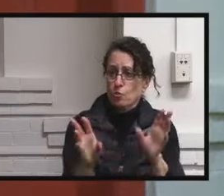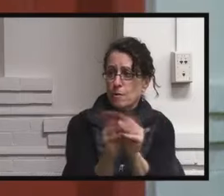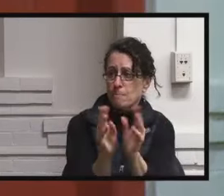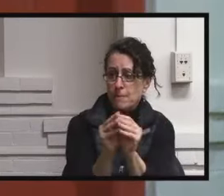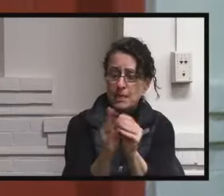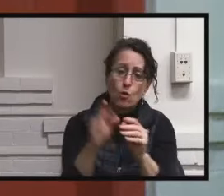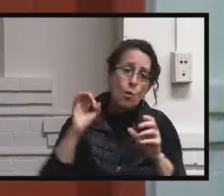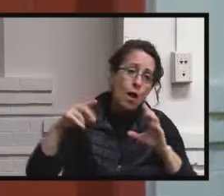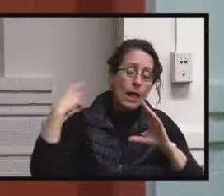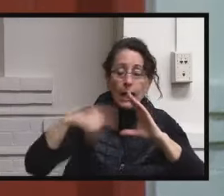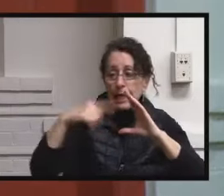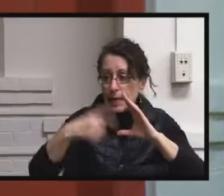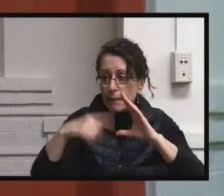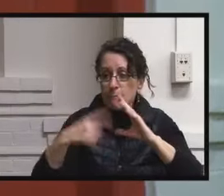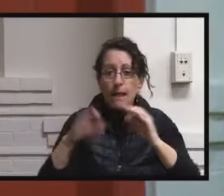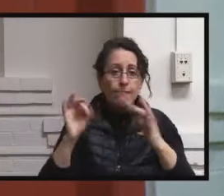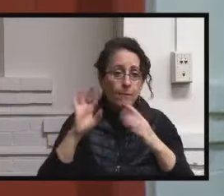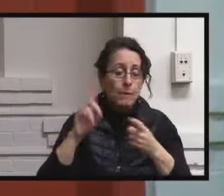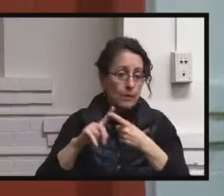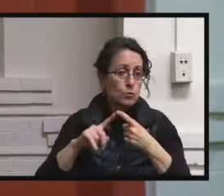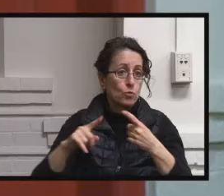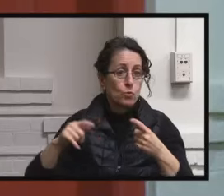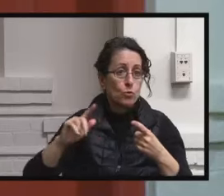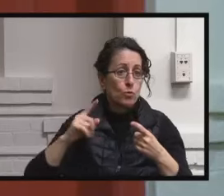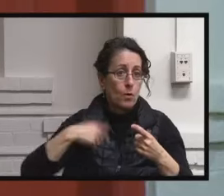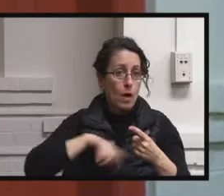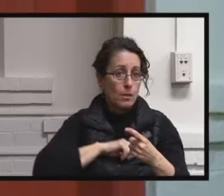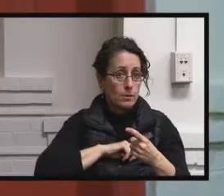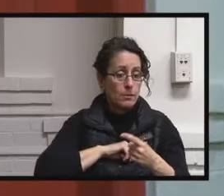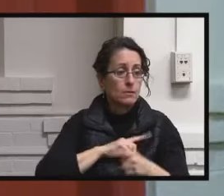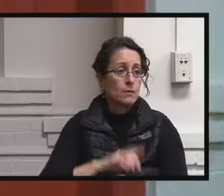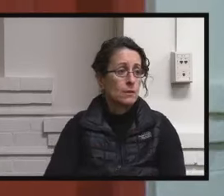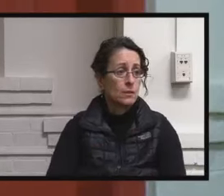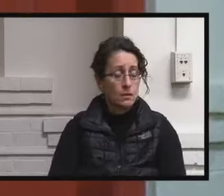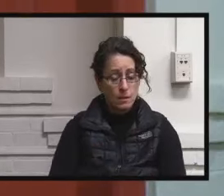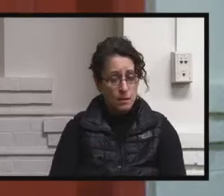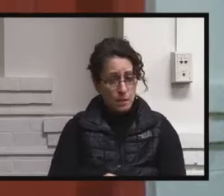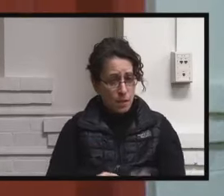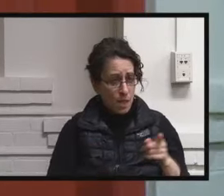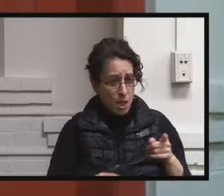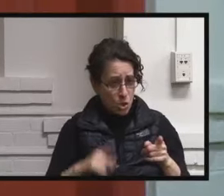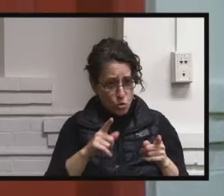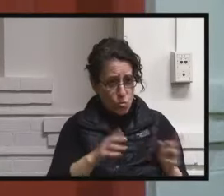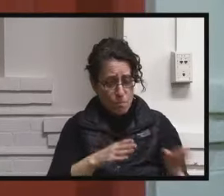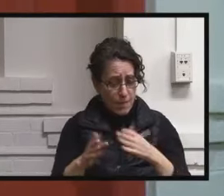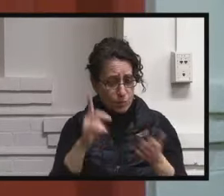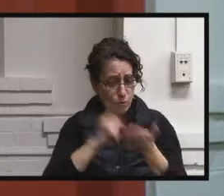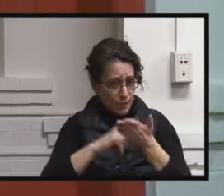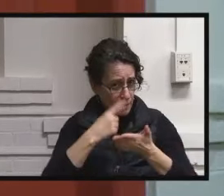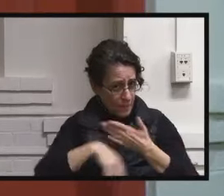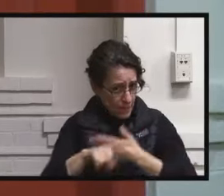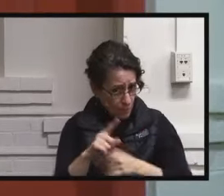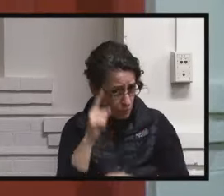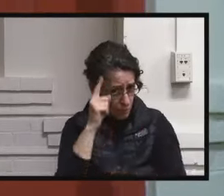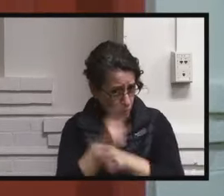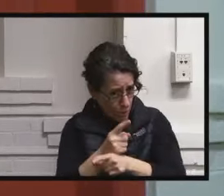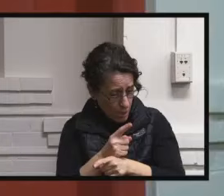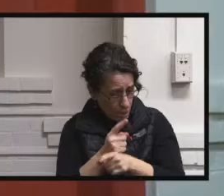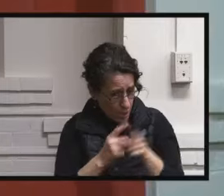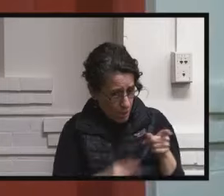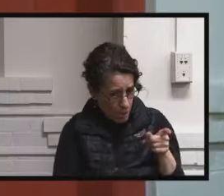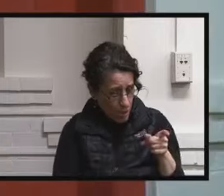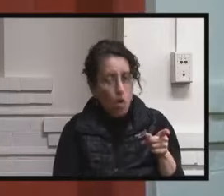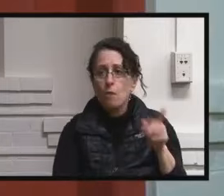by email or by letter. So I think you mentioned that you were thinking of discussing this again in a week. And that would be